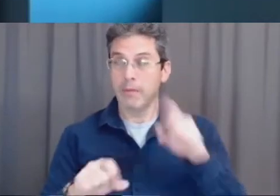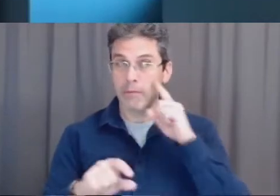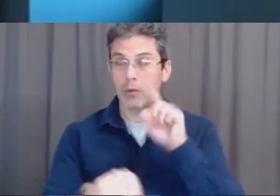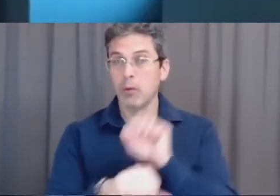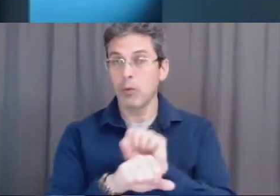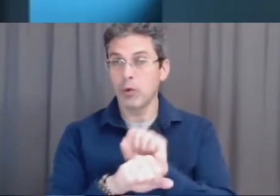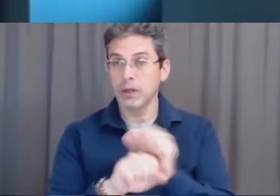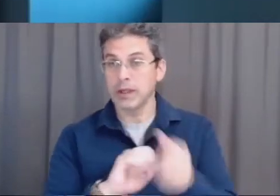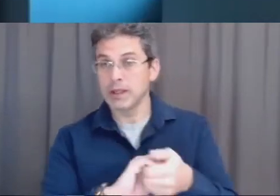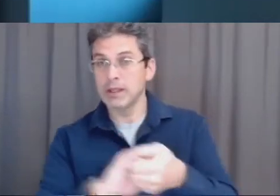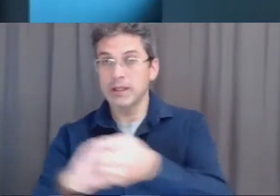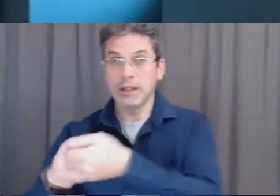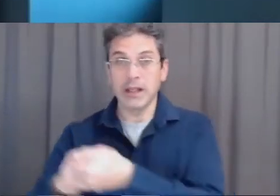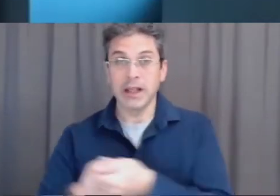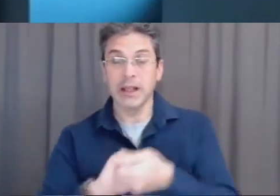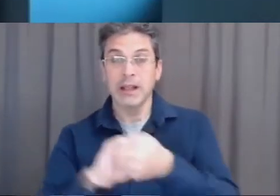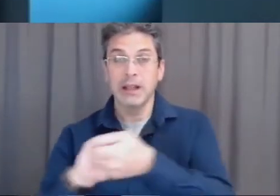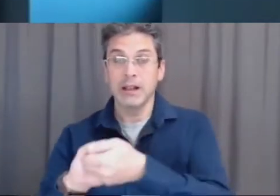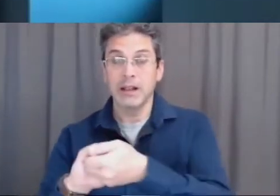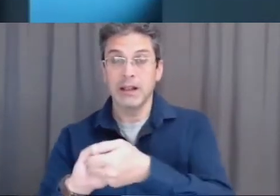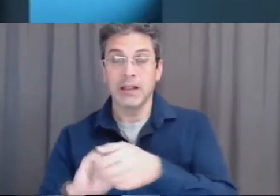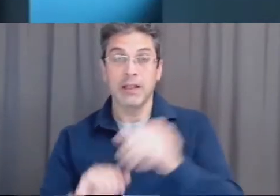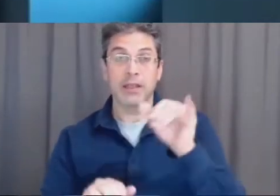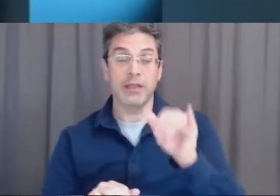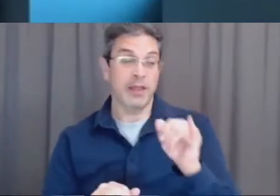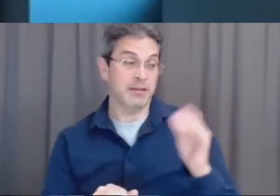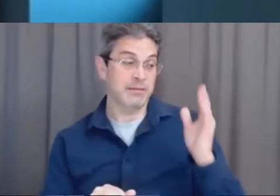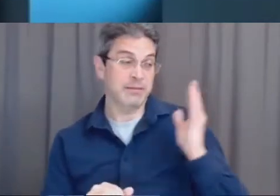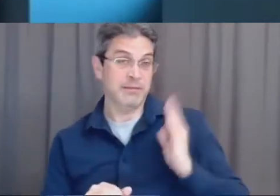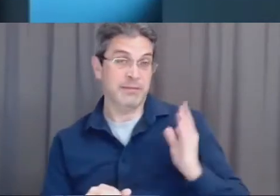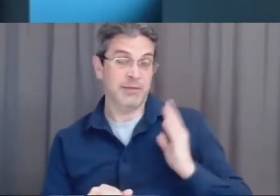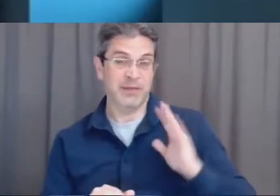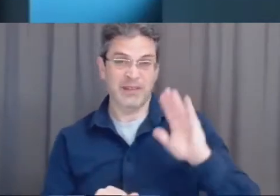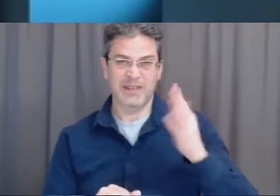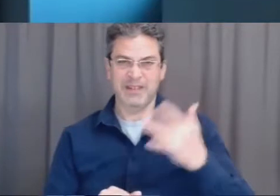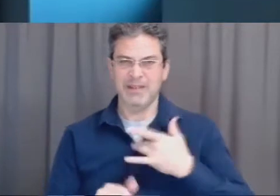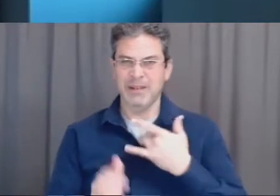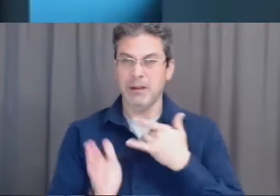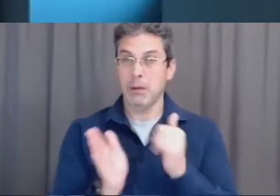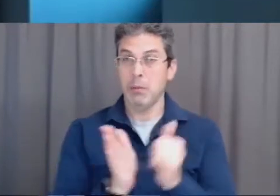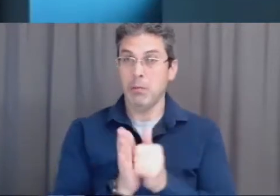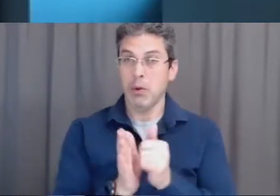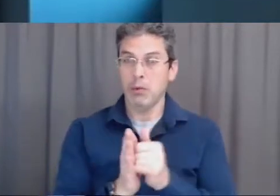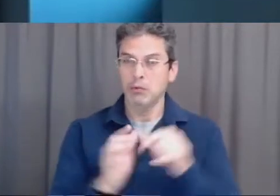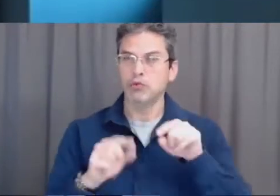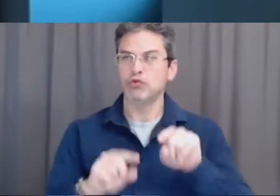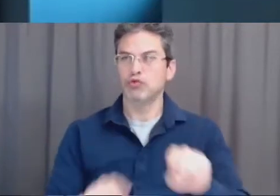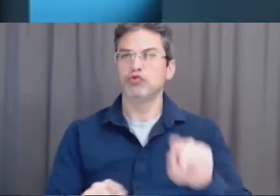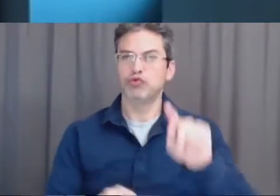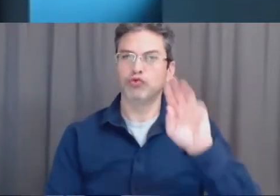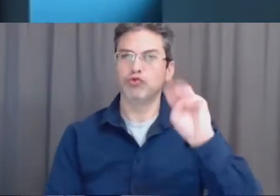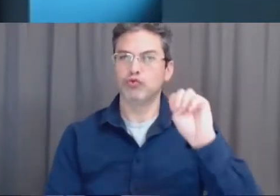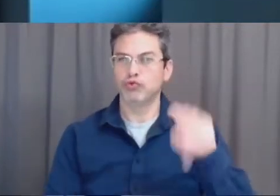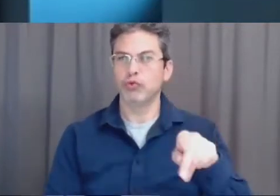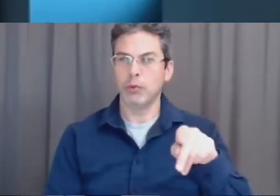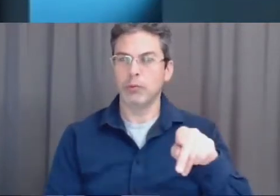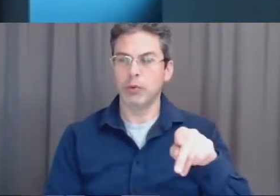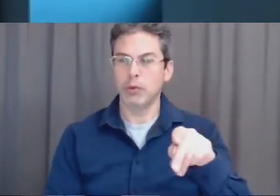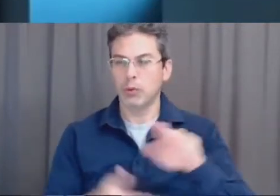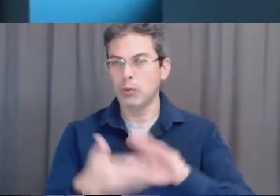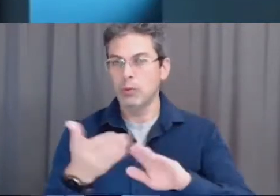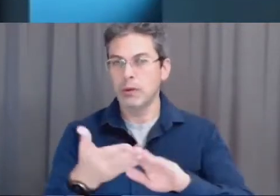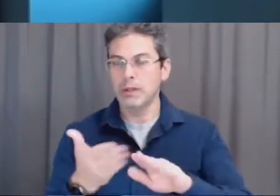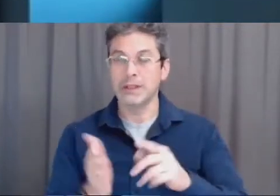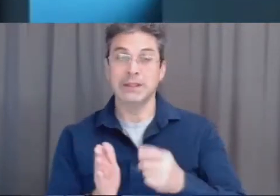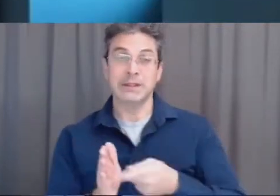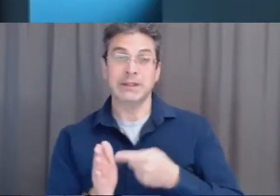China that seemed virtually impossible during the Trump administration, not least because he sometimes treated his